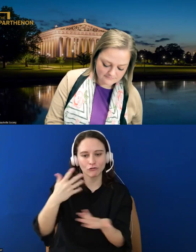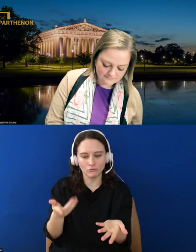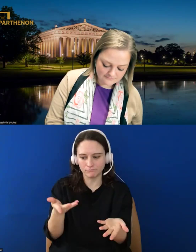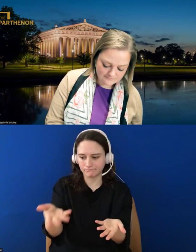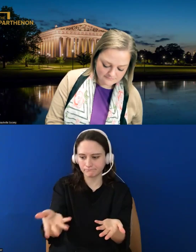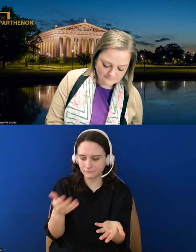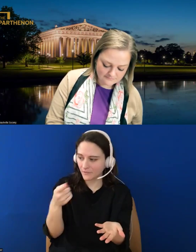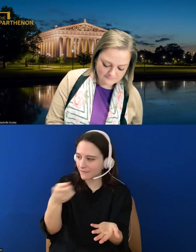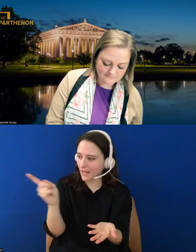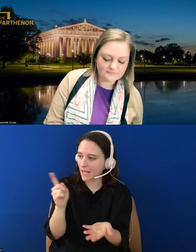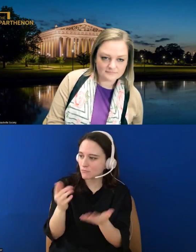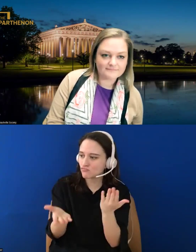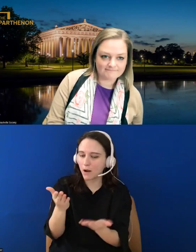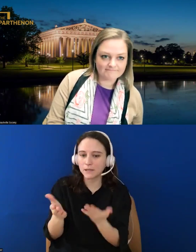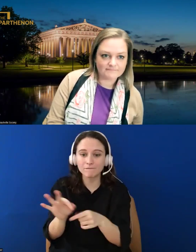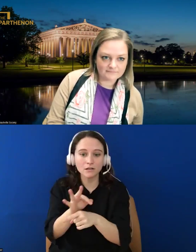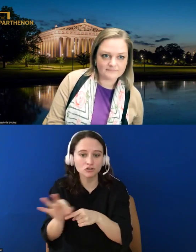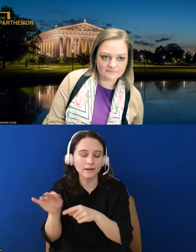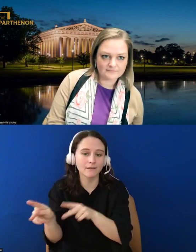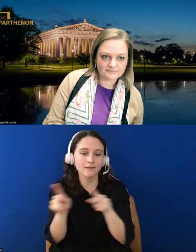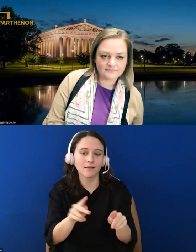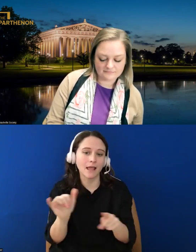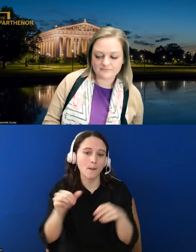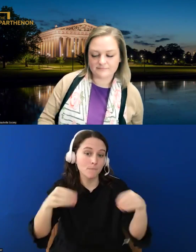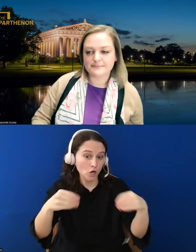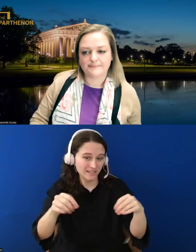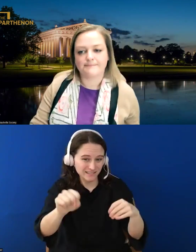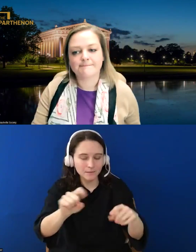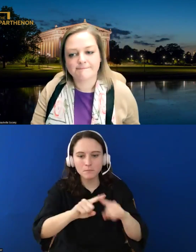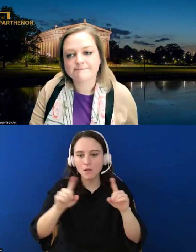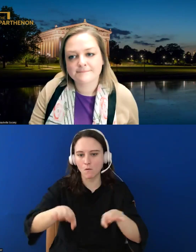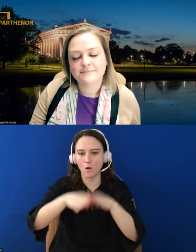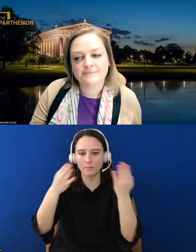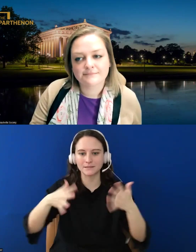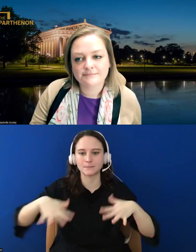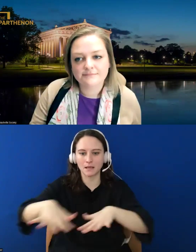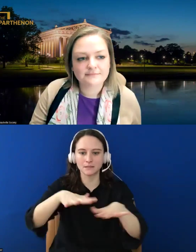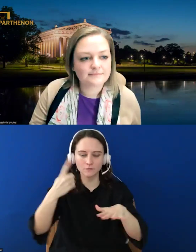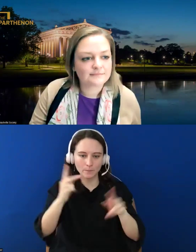they probably function as market, but also at open spaces for people to gather.